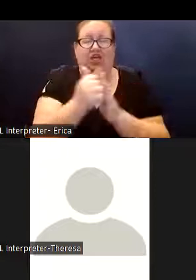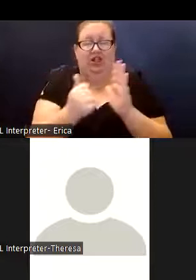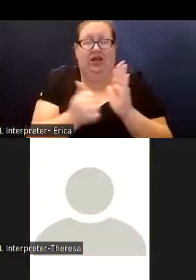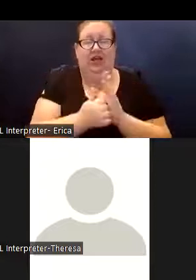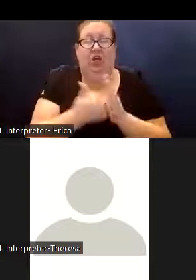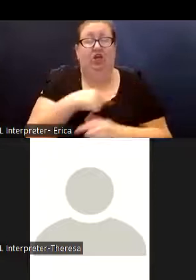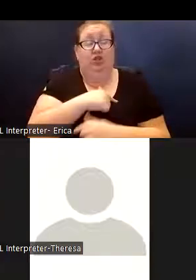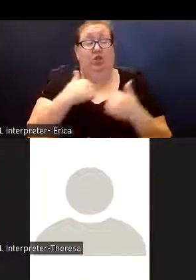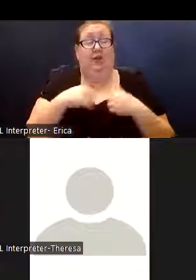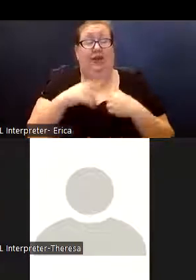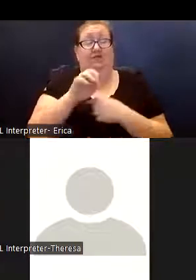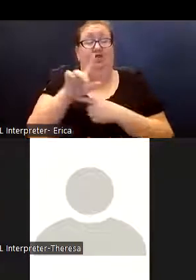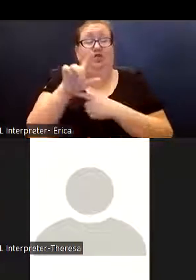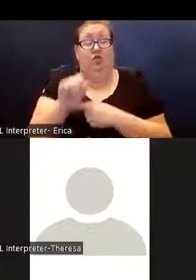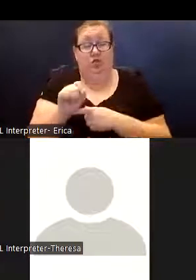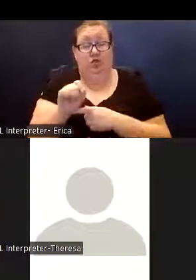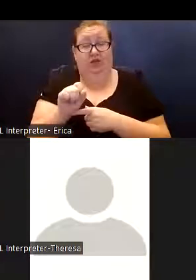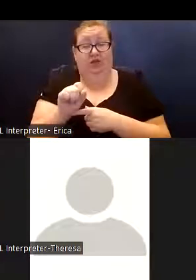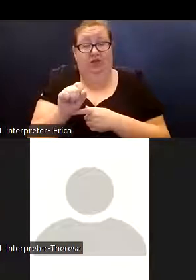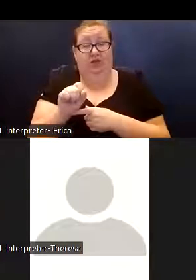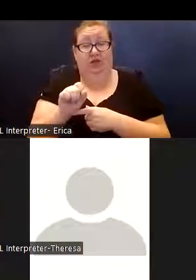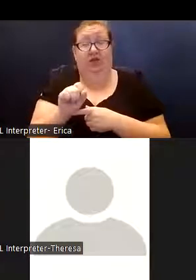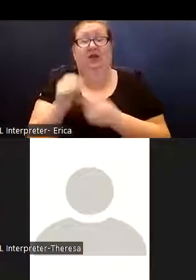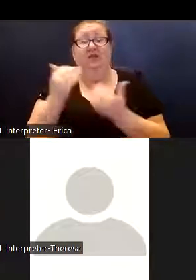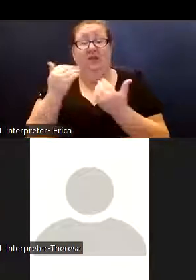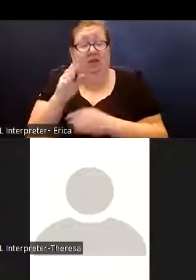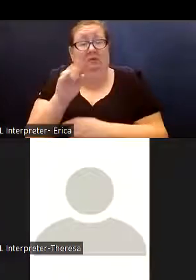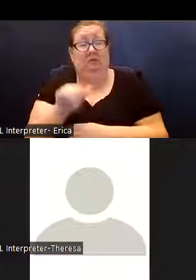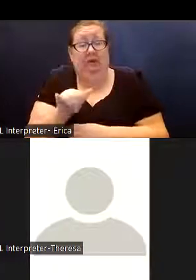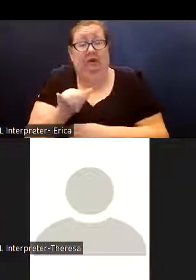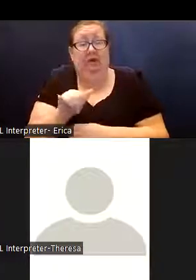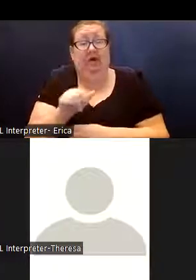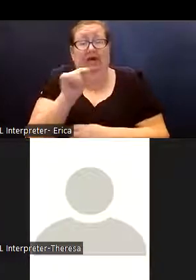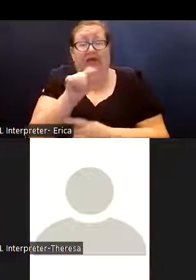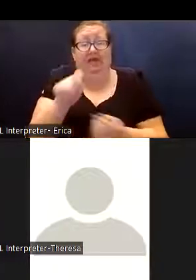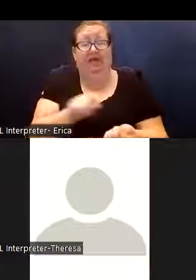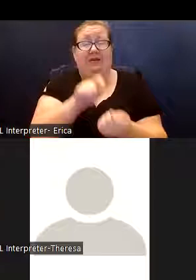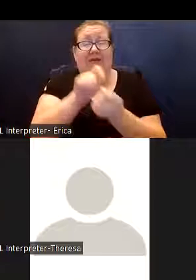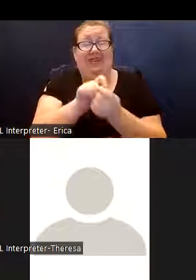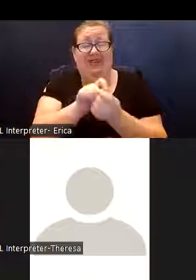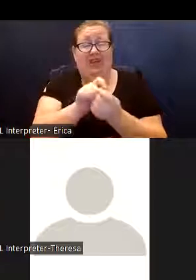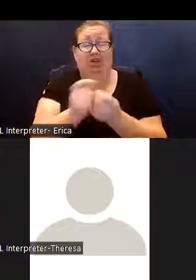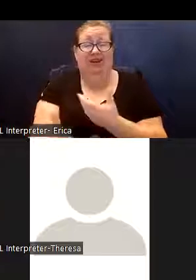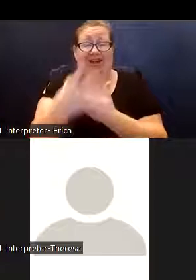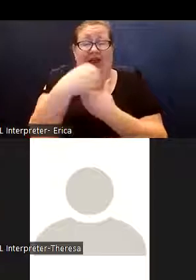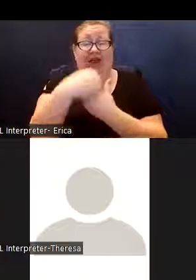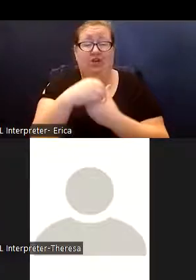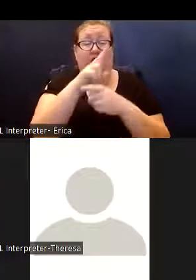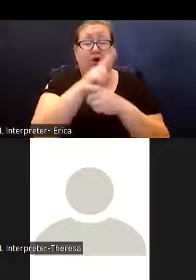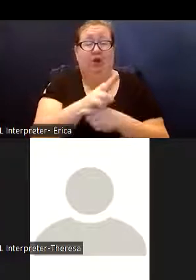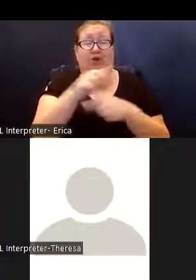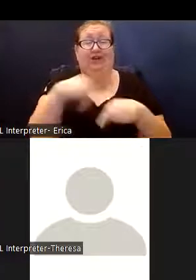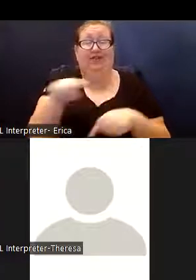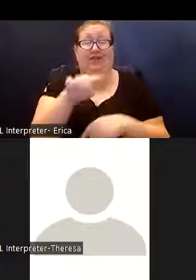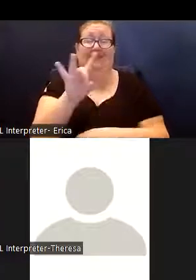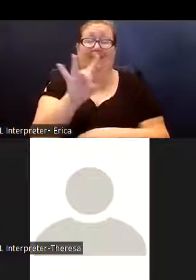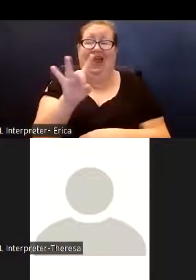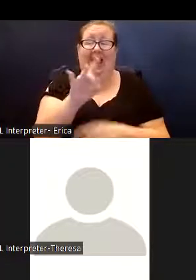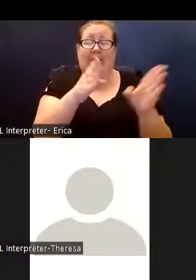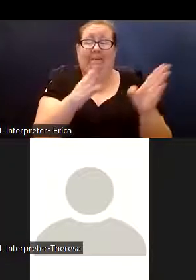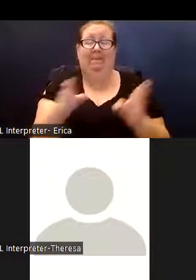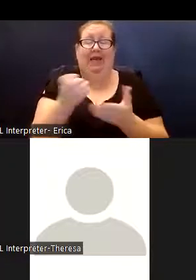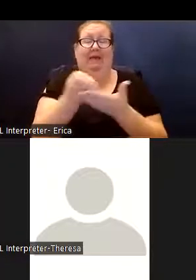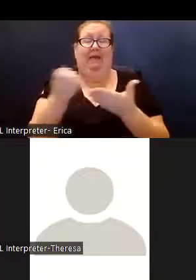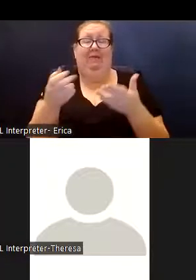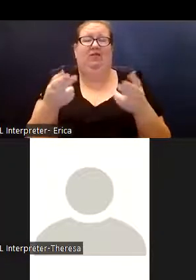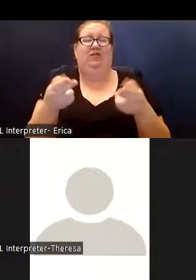we are limited by. And so for this particular engagement, we're using these 8 planning elements, we call them.